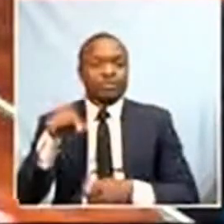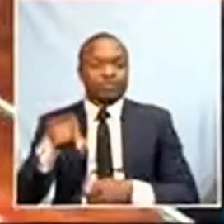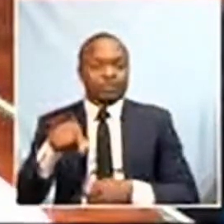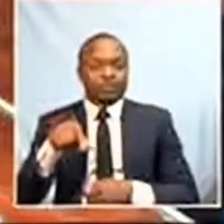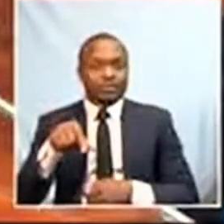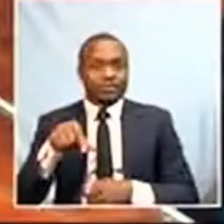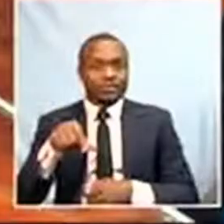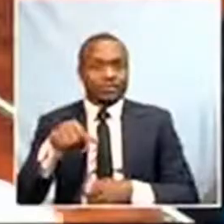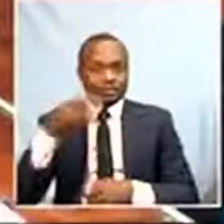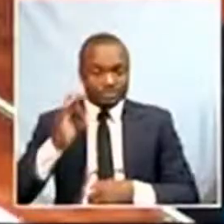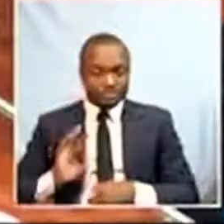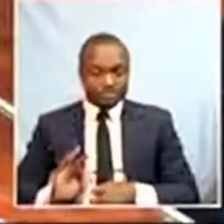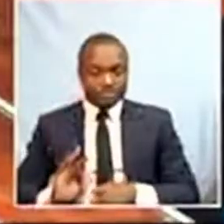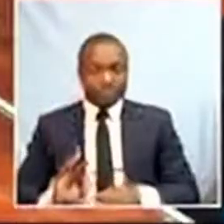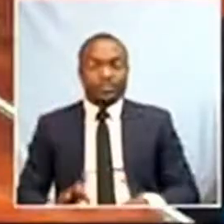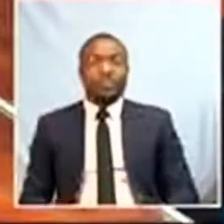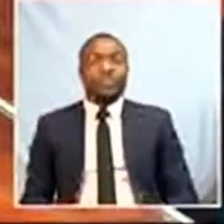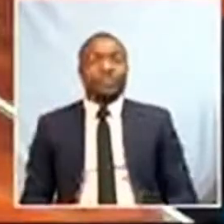beneficiaries.